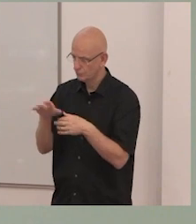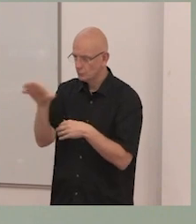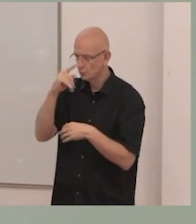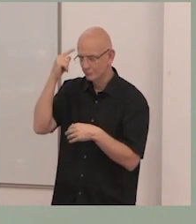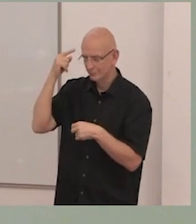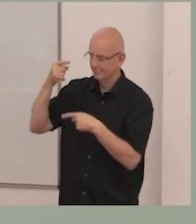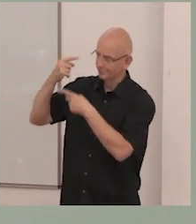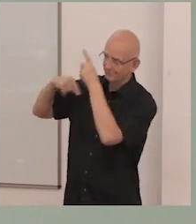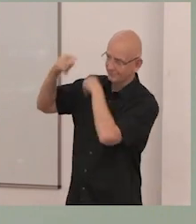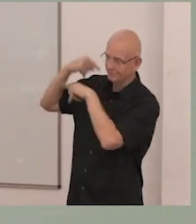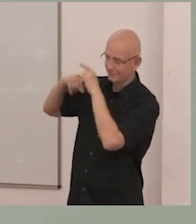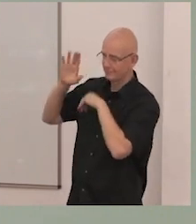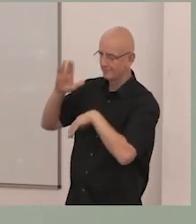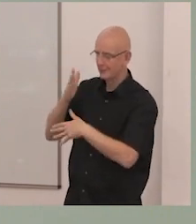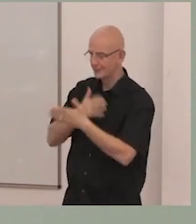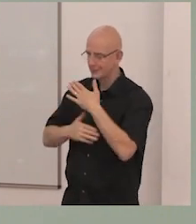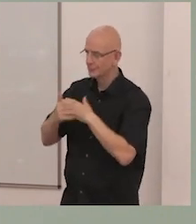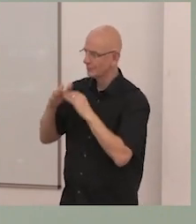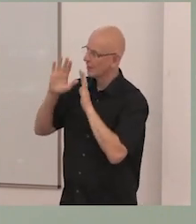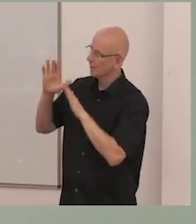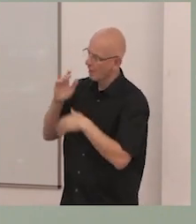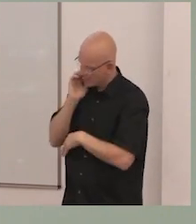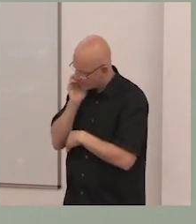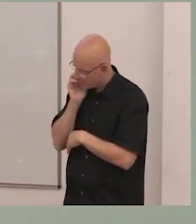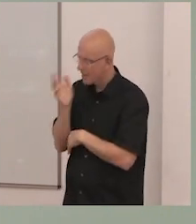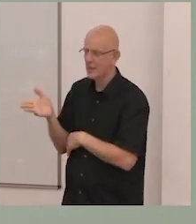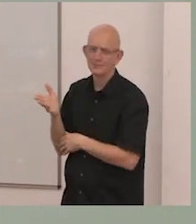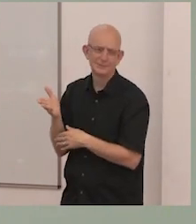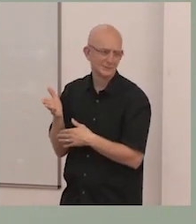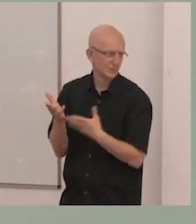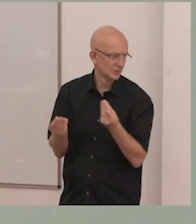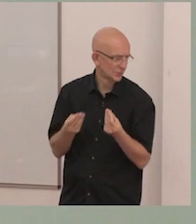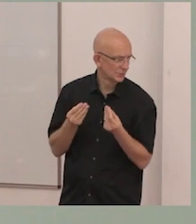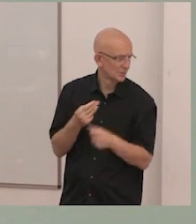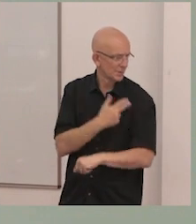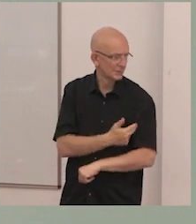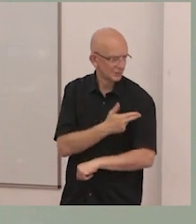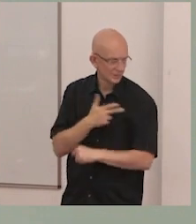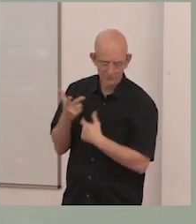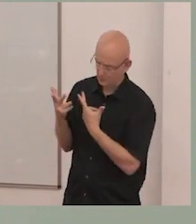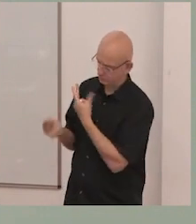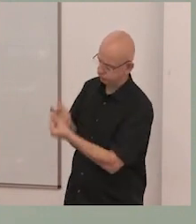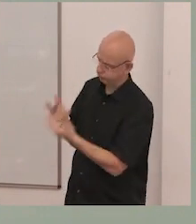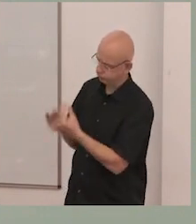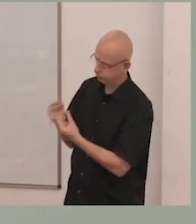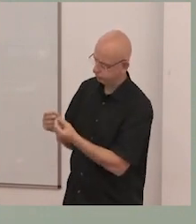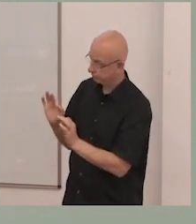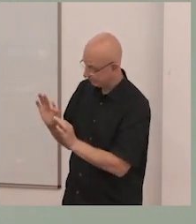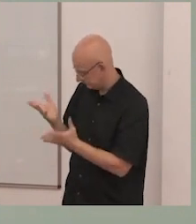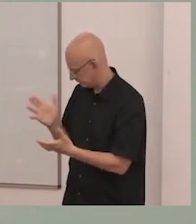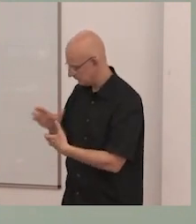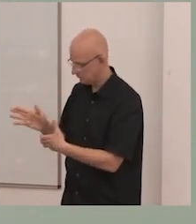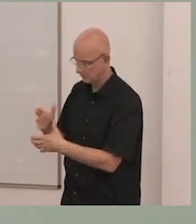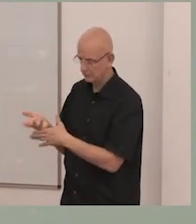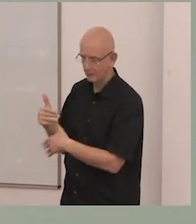clear about opposing this biomedical thinking and biomedical practices